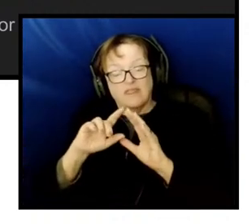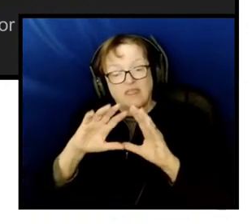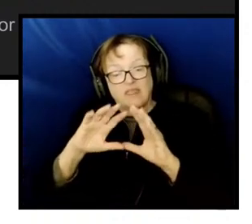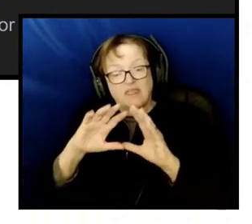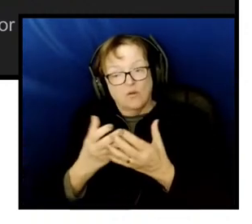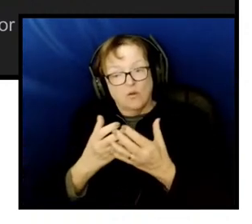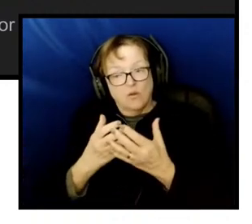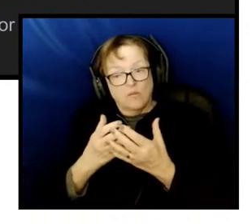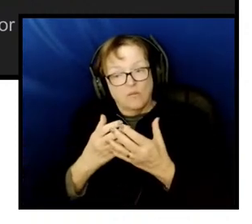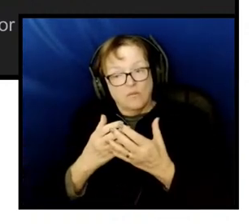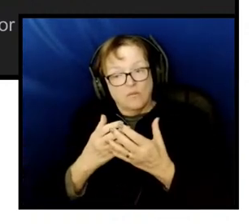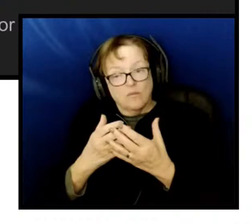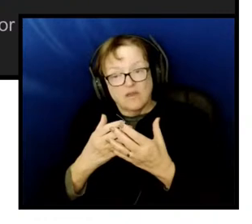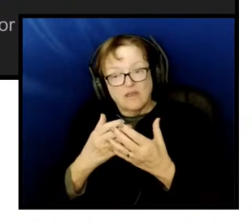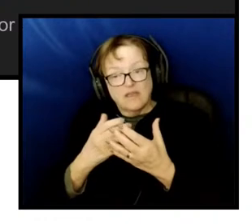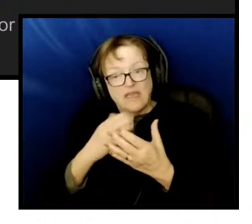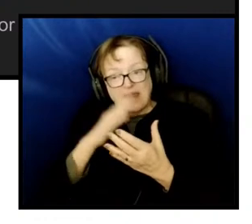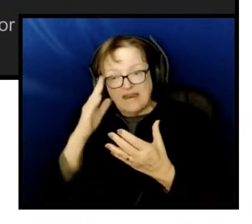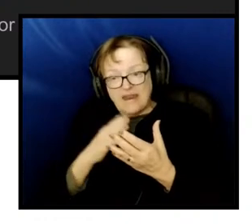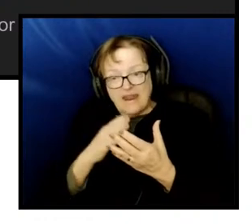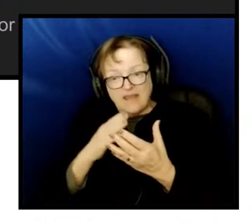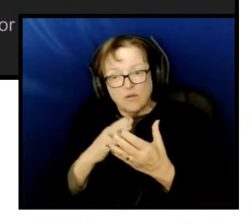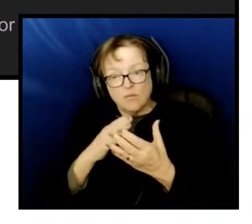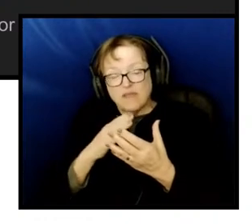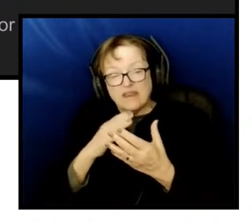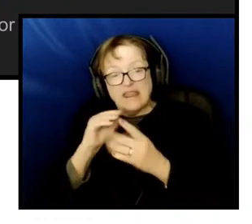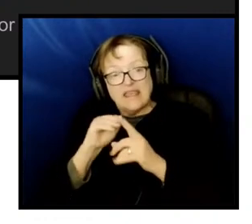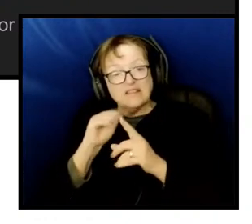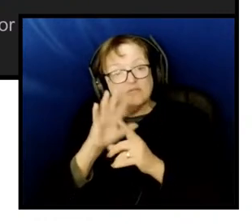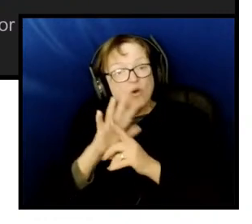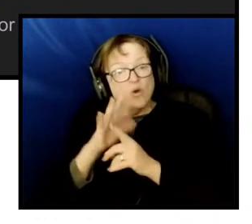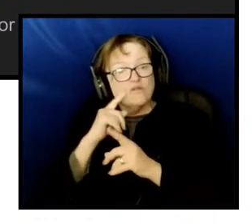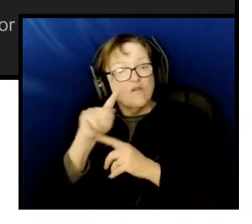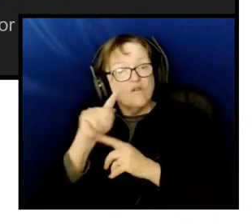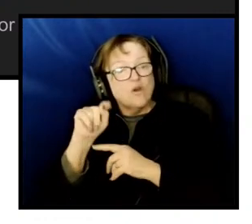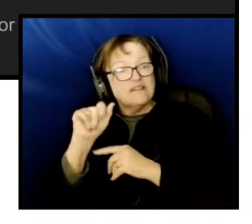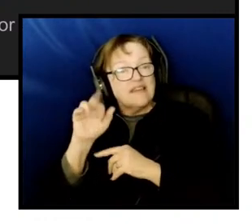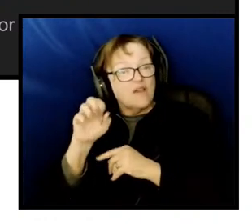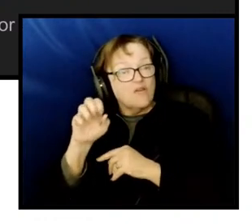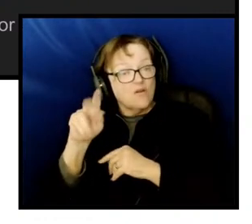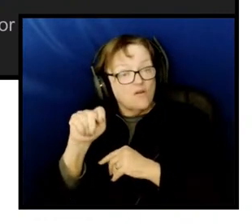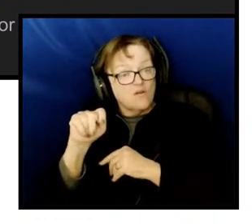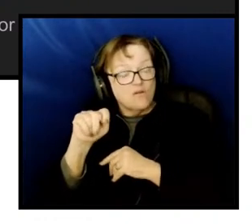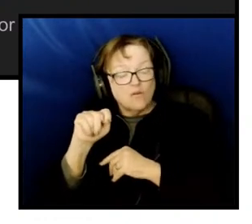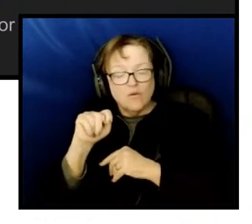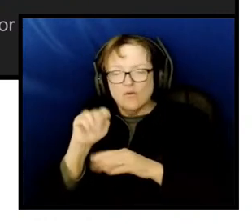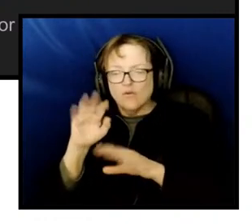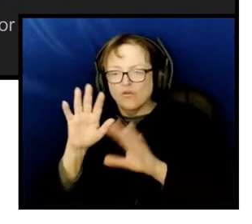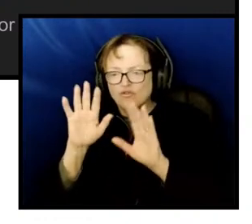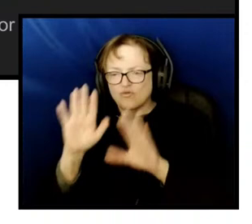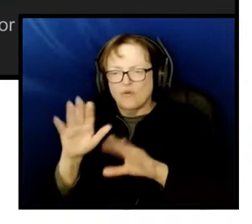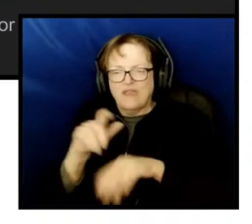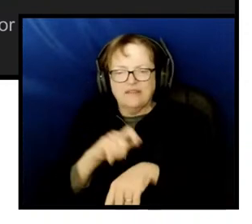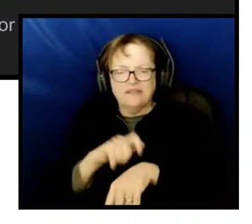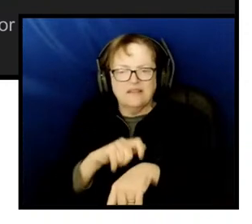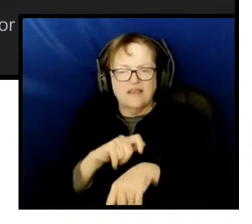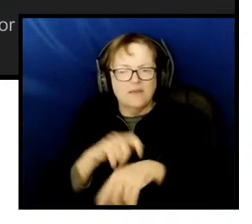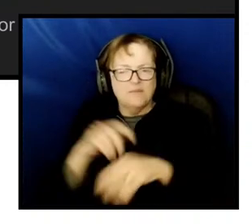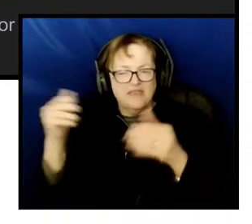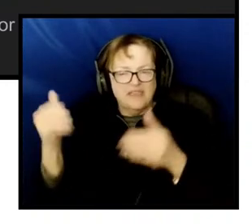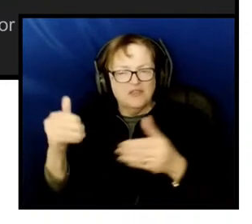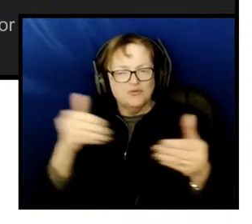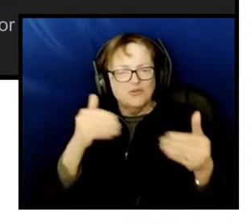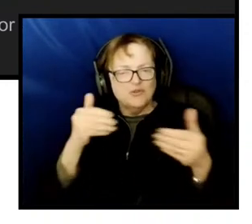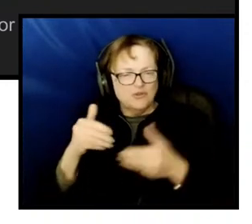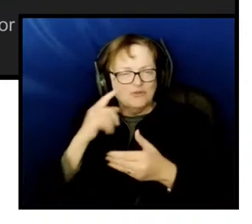been interested in tarot or been exposed to tarot. So it was a great time introducing them to that